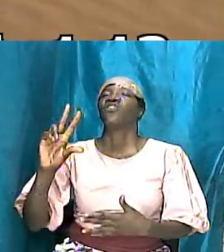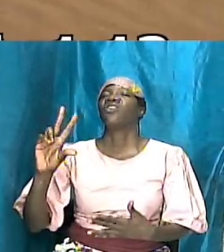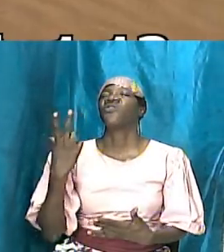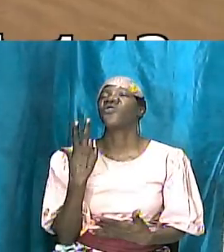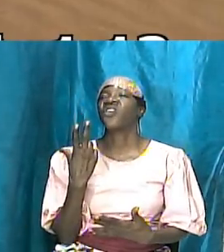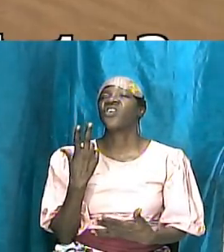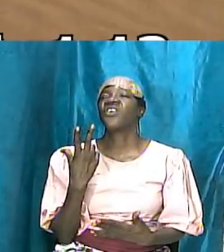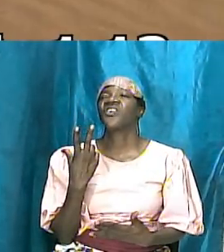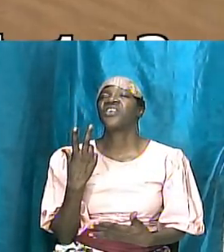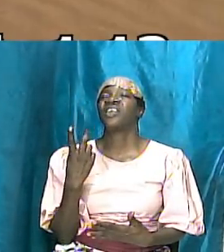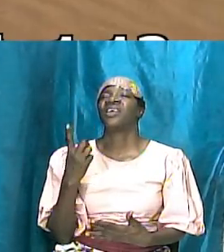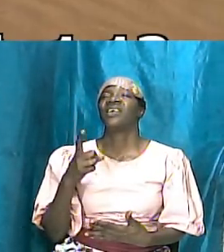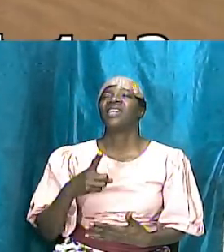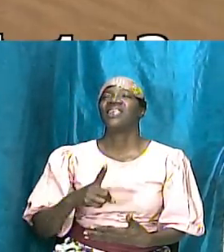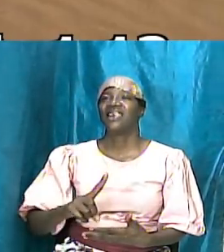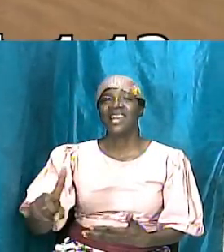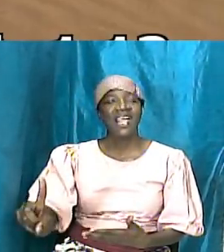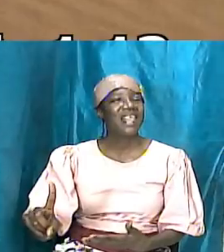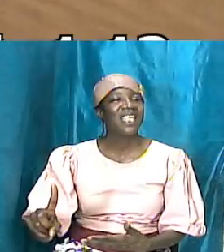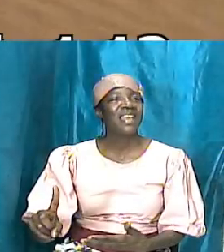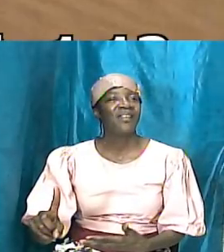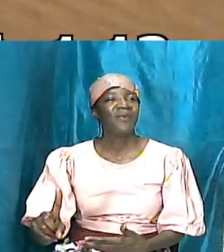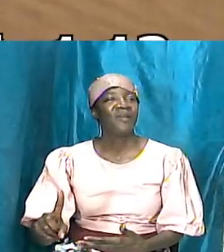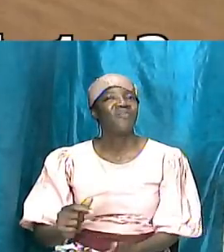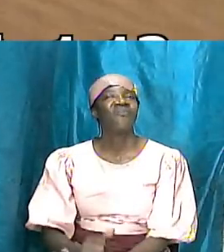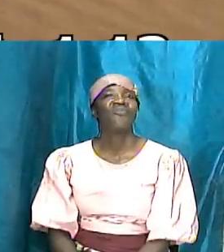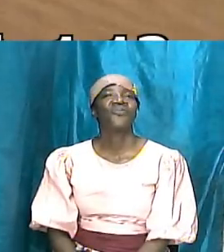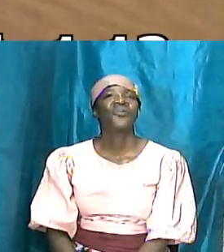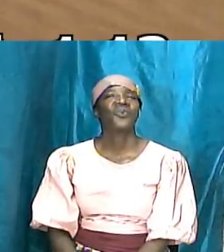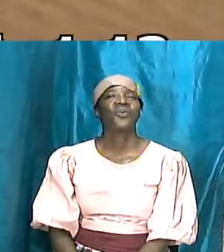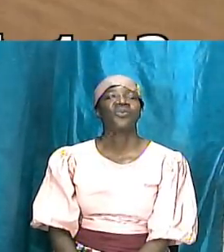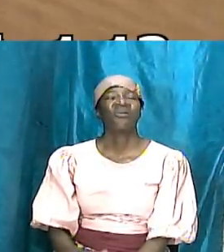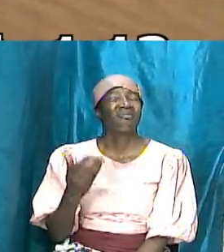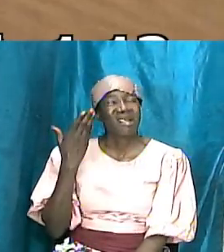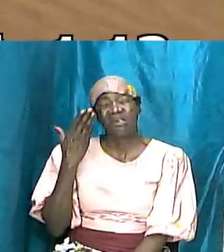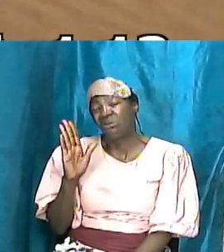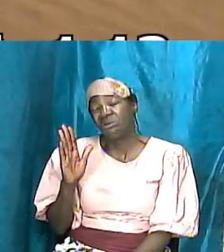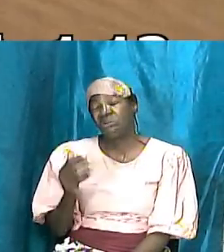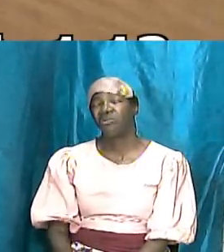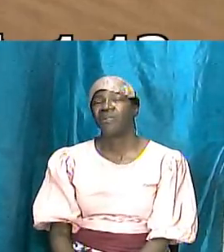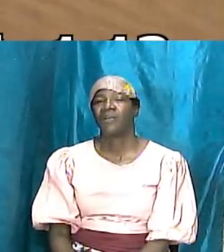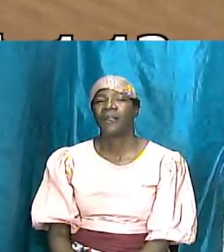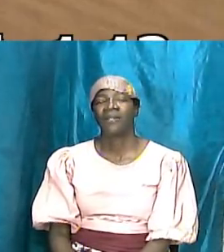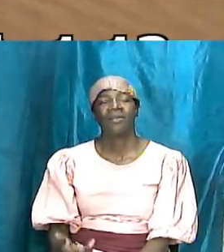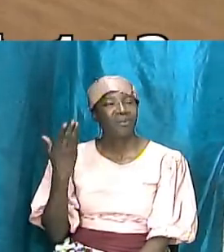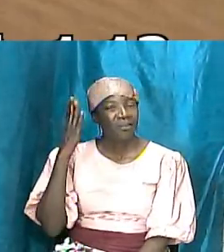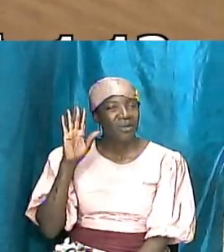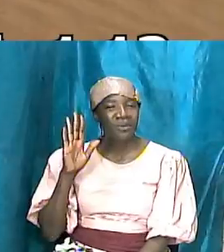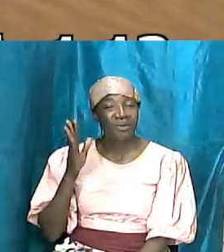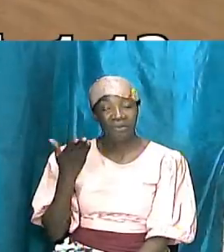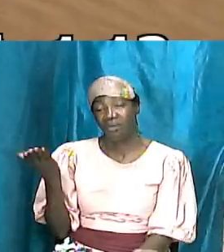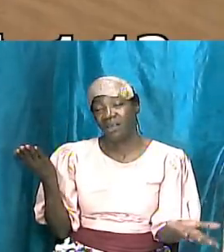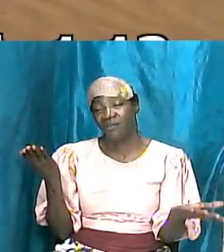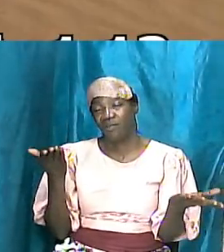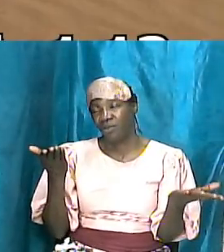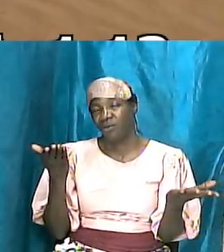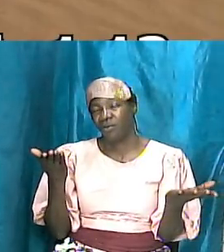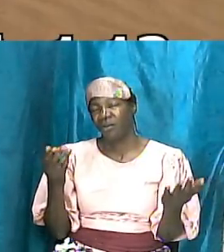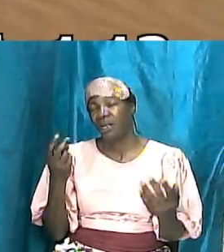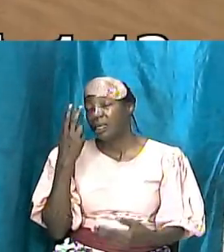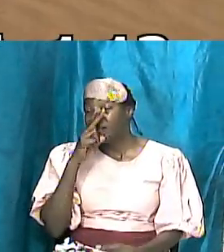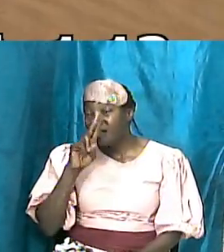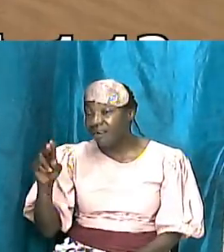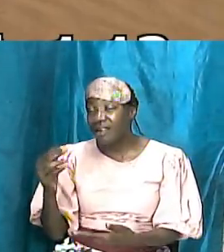third day. Now, I don't know. I don't know if we notice a